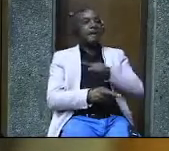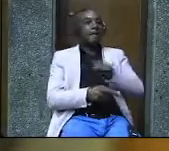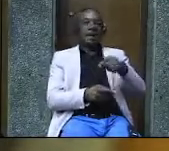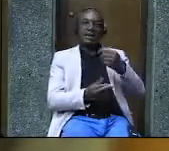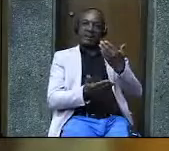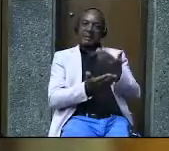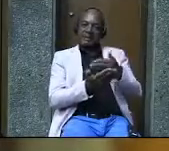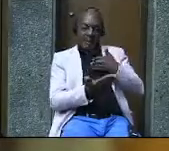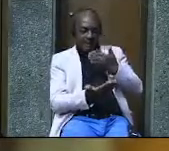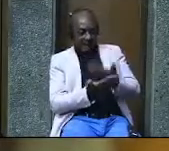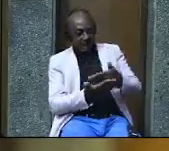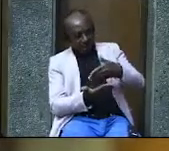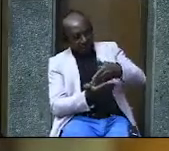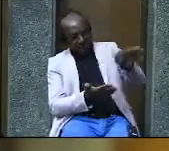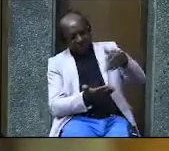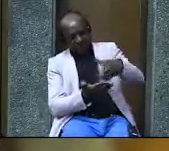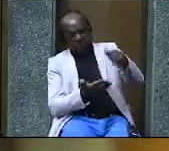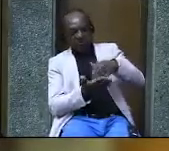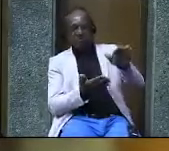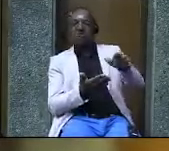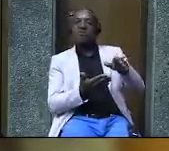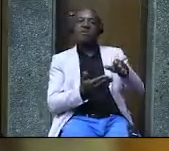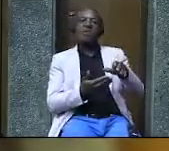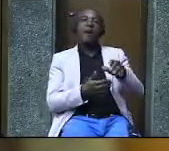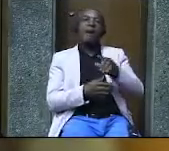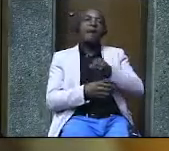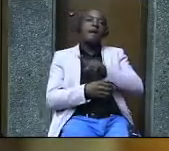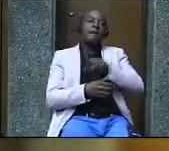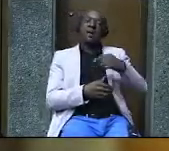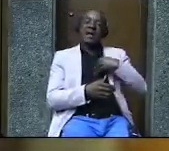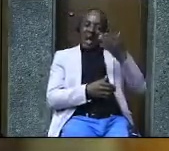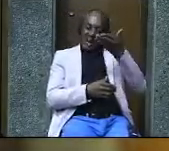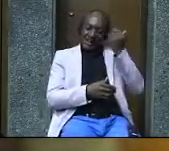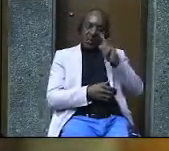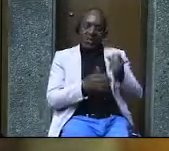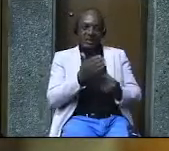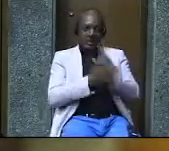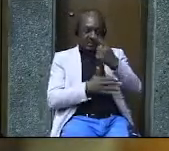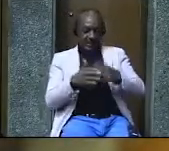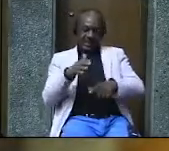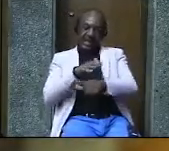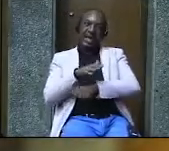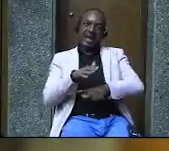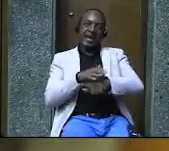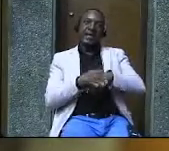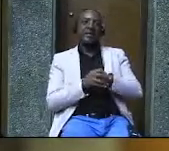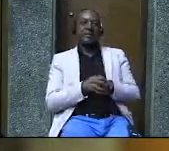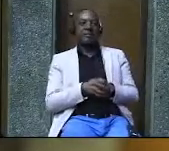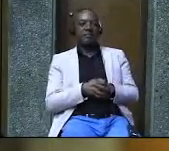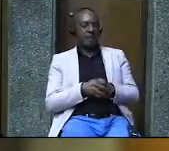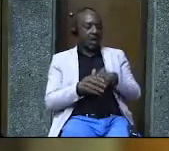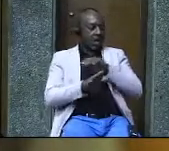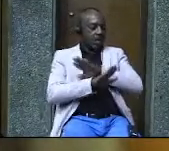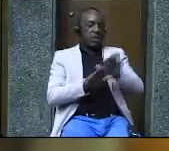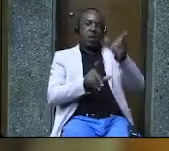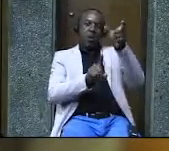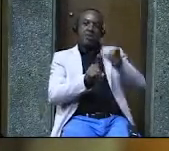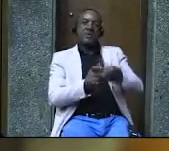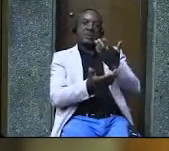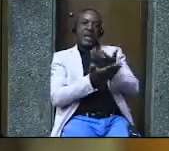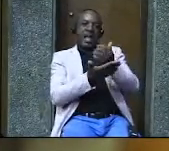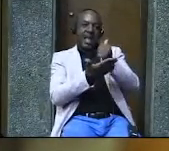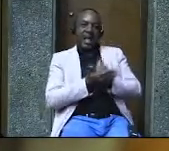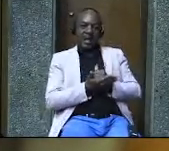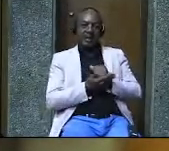ga re tsebe go etsagalang ka yona empa re e lokoleletswe ke MEC ya human settlement ga ona motho a re nnexe ka yona gona jwa go fitlhelela gona